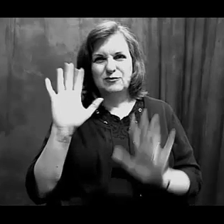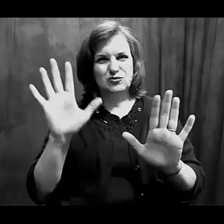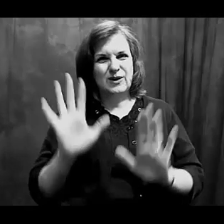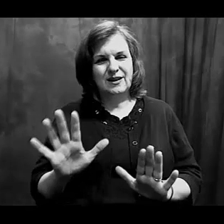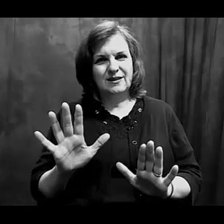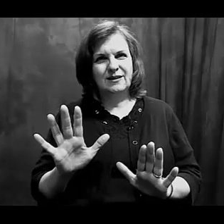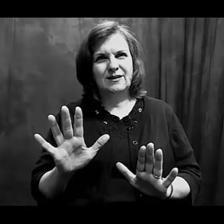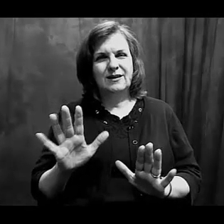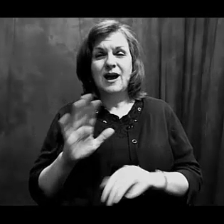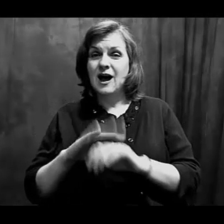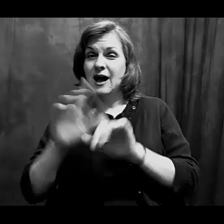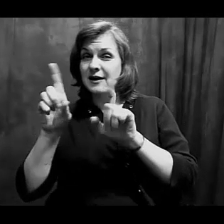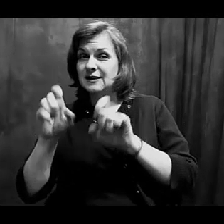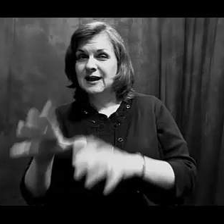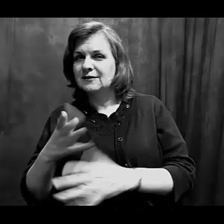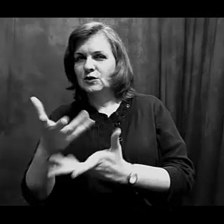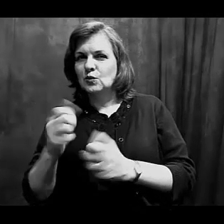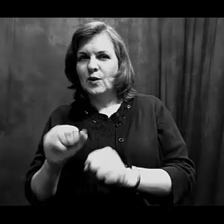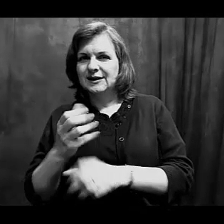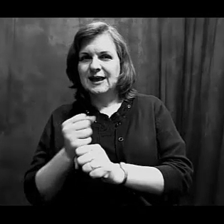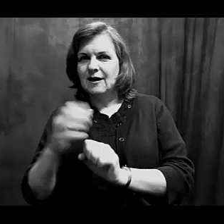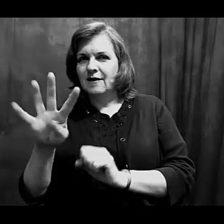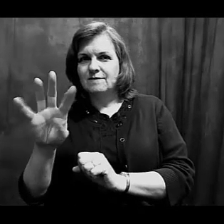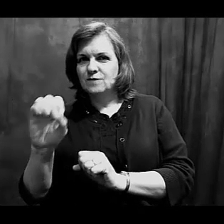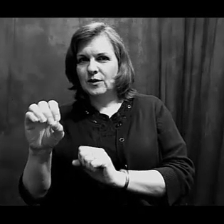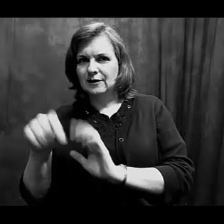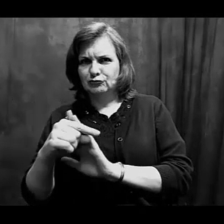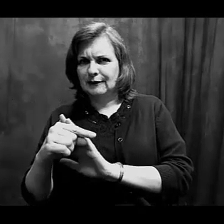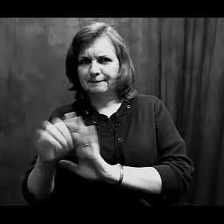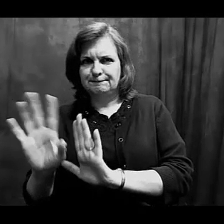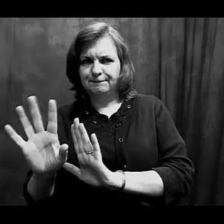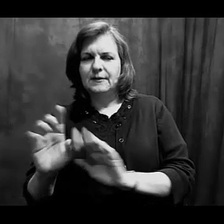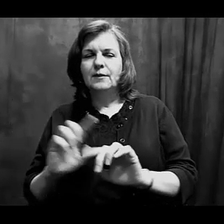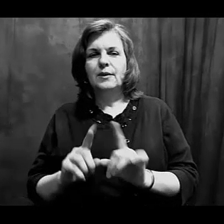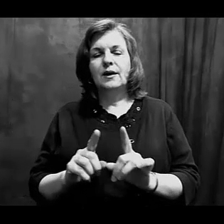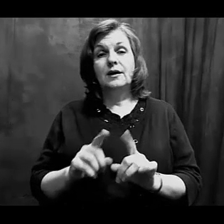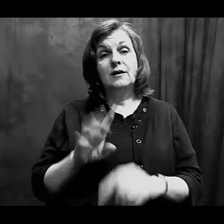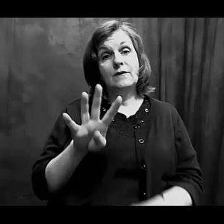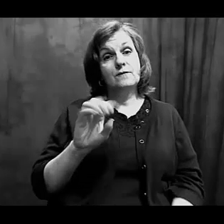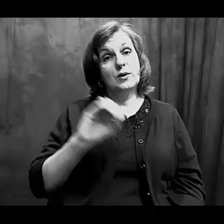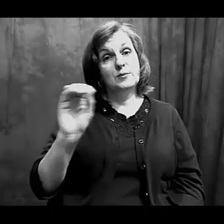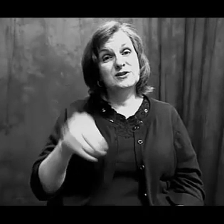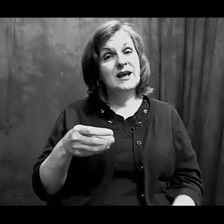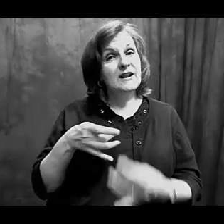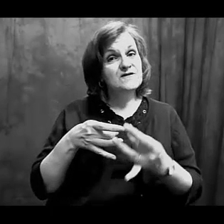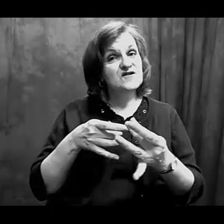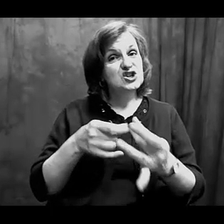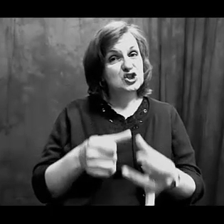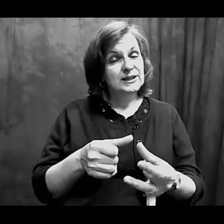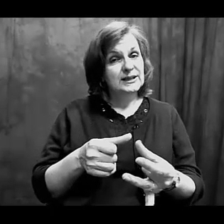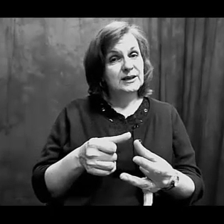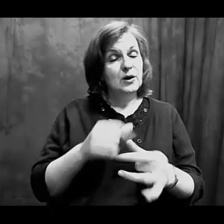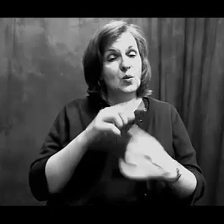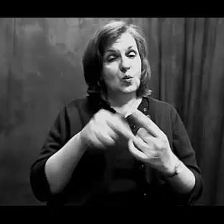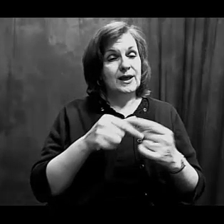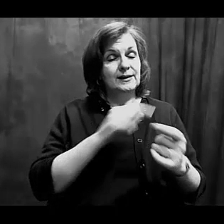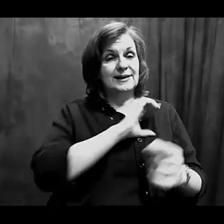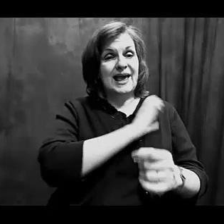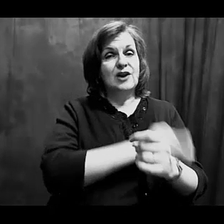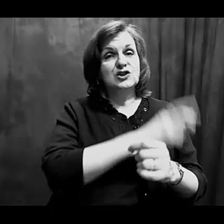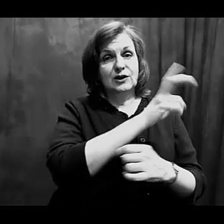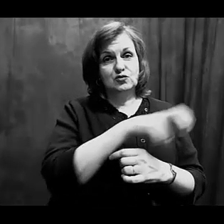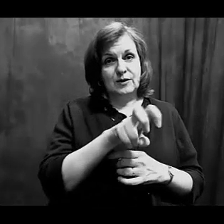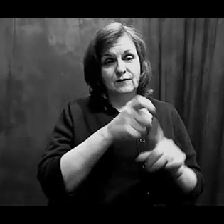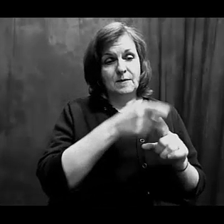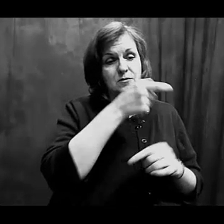amazing. It may not seem great. You might not want a 40% on your exam, but